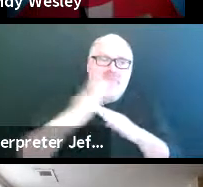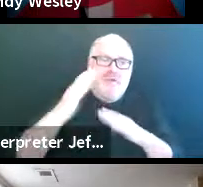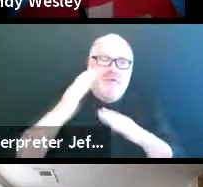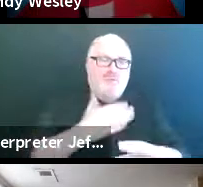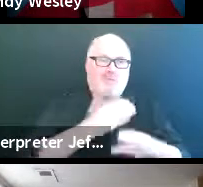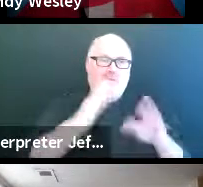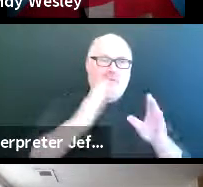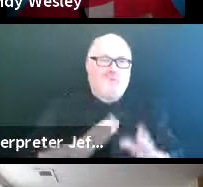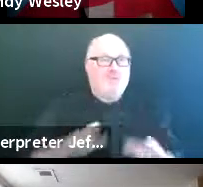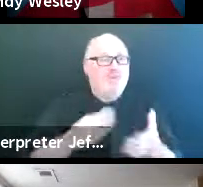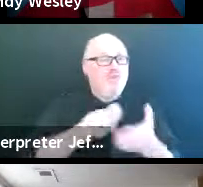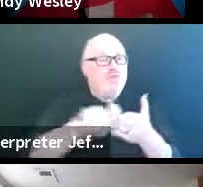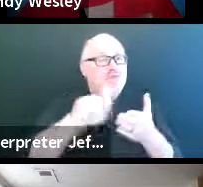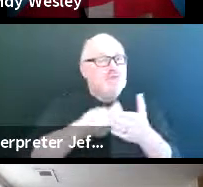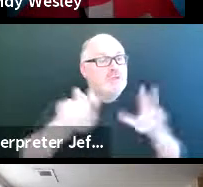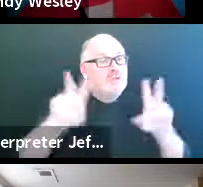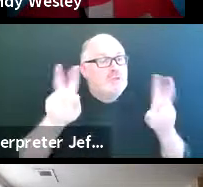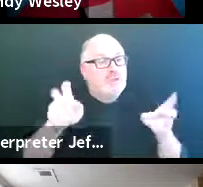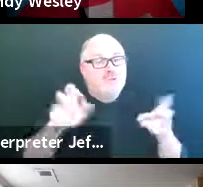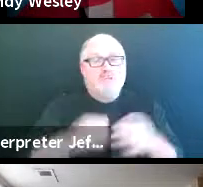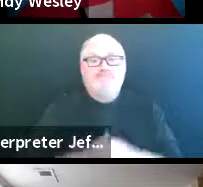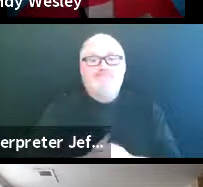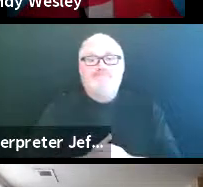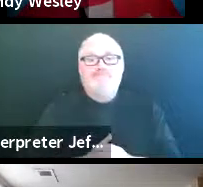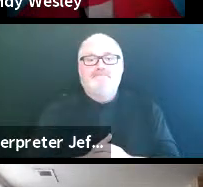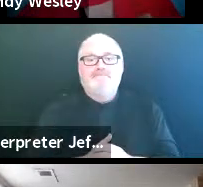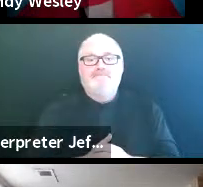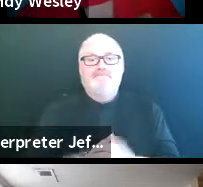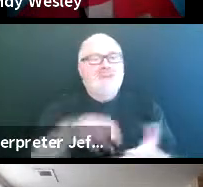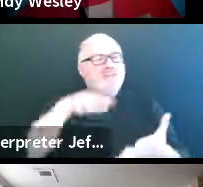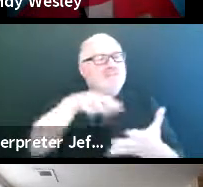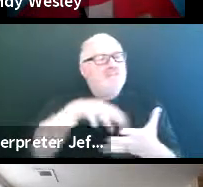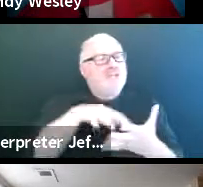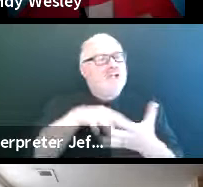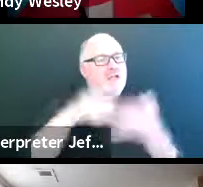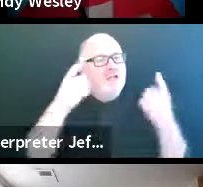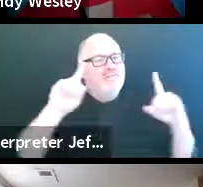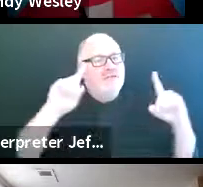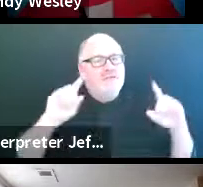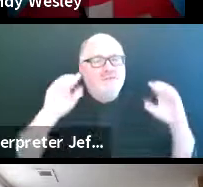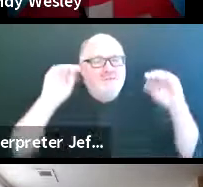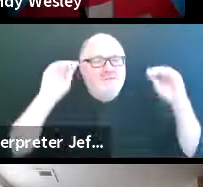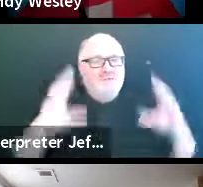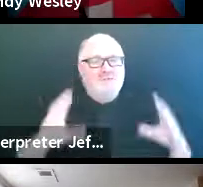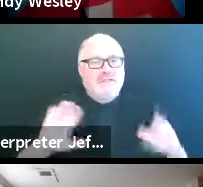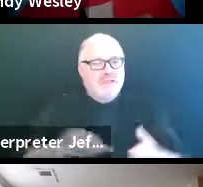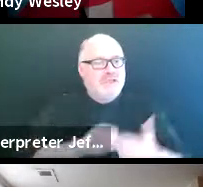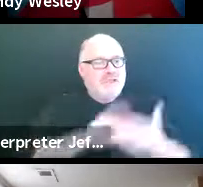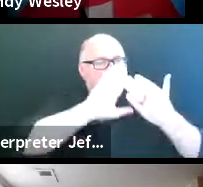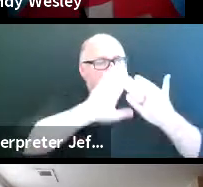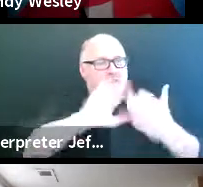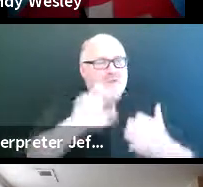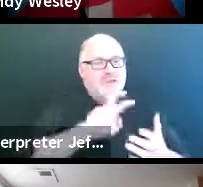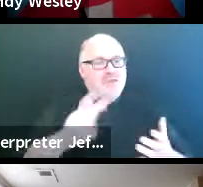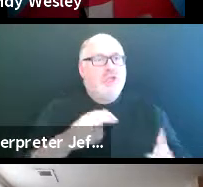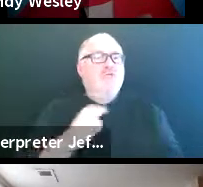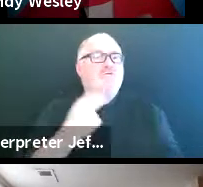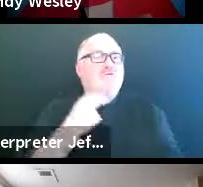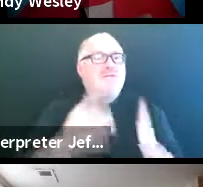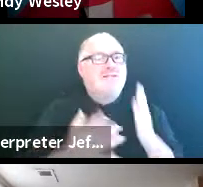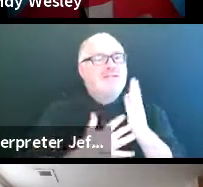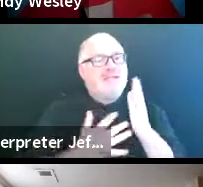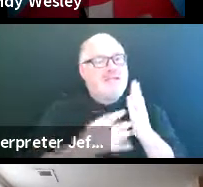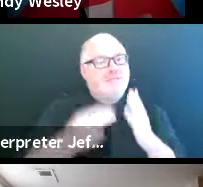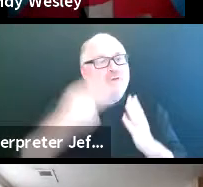Her dissertation, a study in effective teaching methods for jazz voice technique in higher